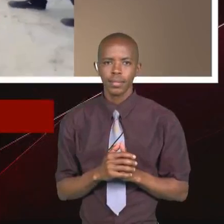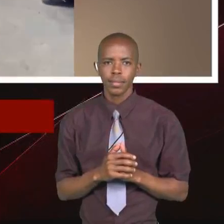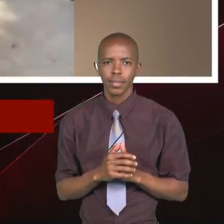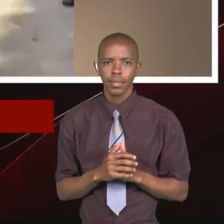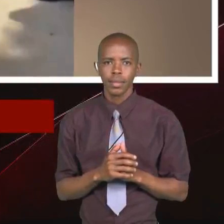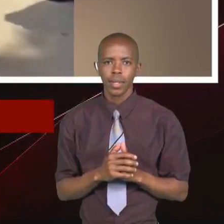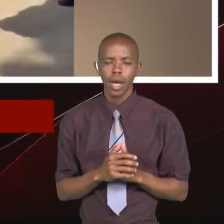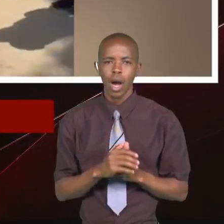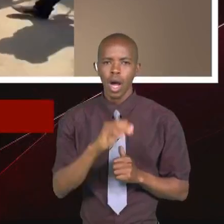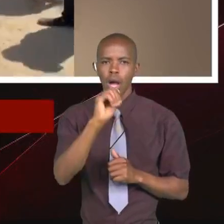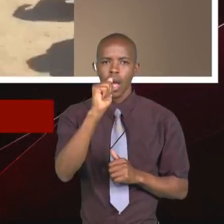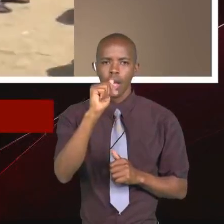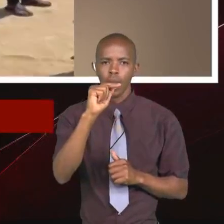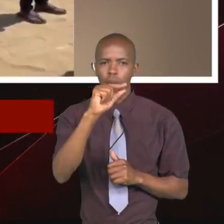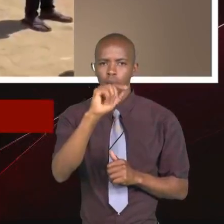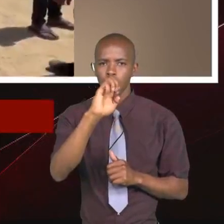agents were arrested.